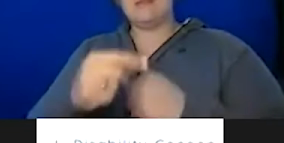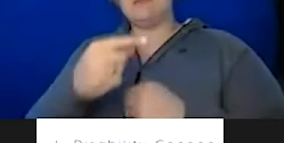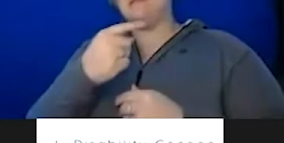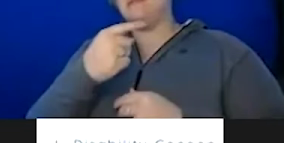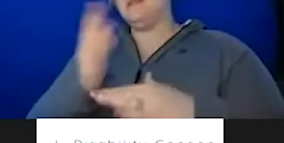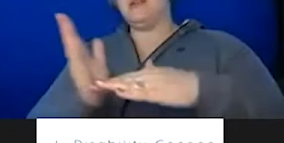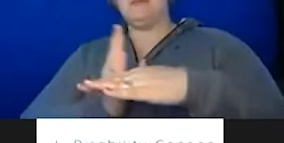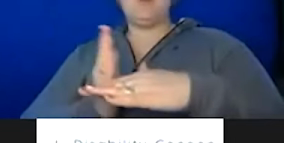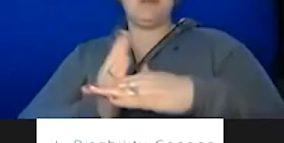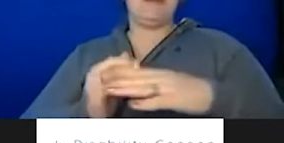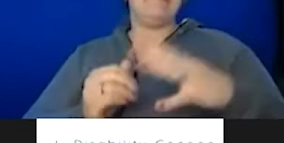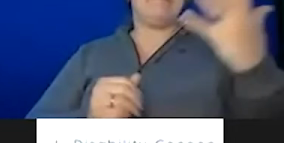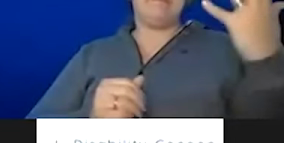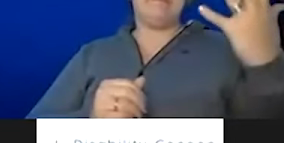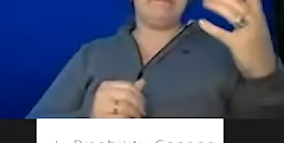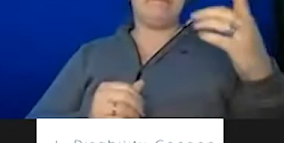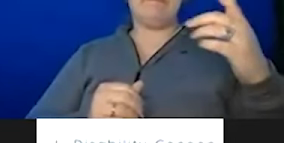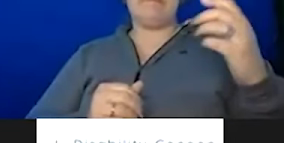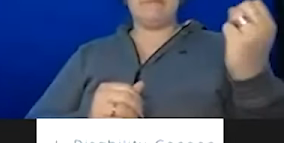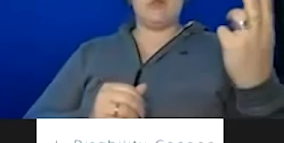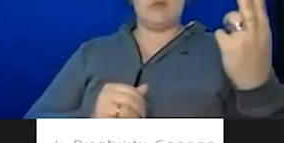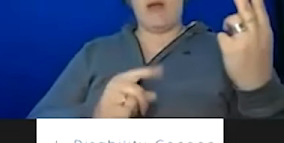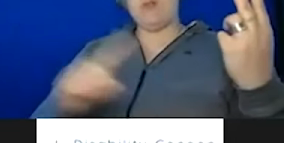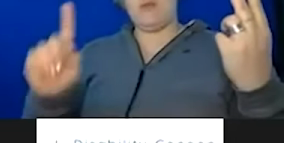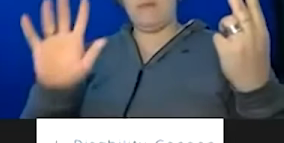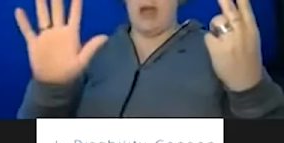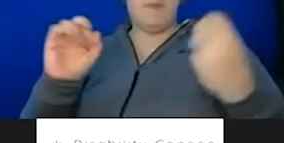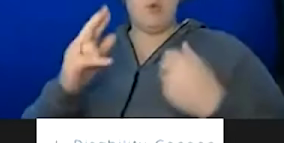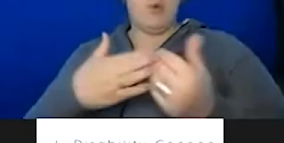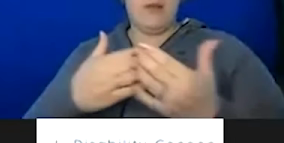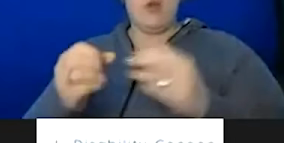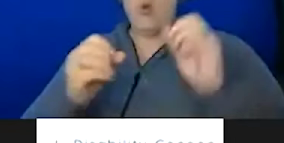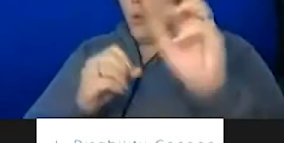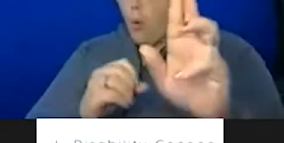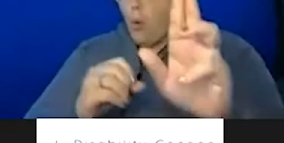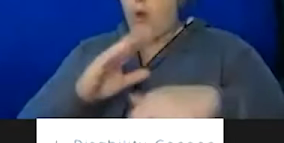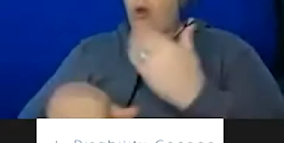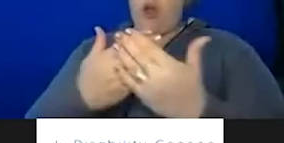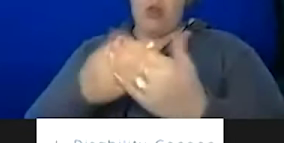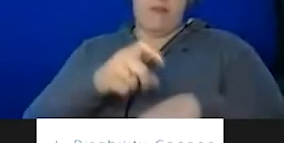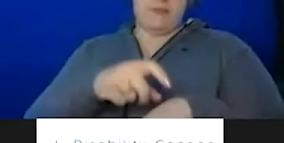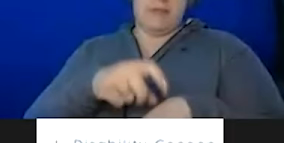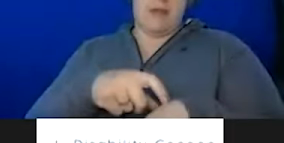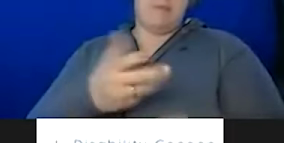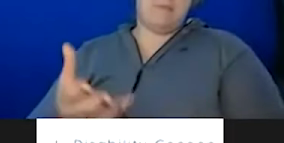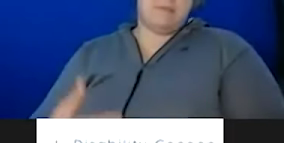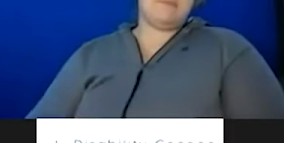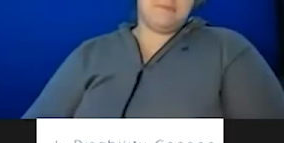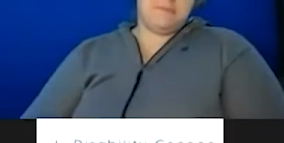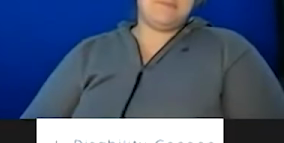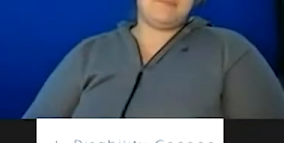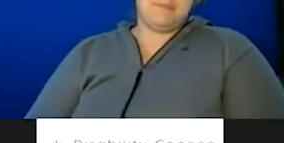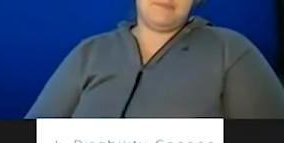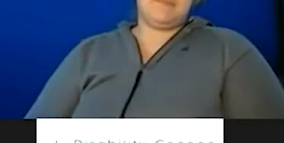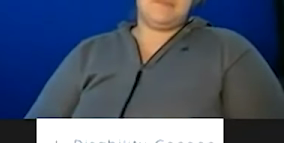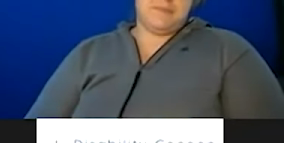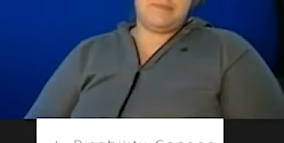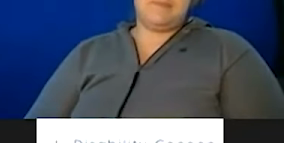or all the time. And then you'll get a notification every time that door is open.